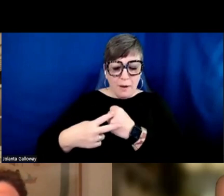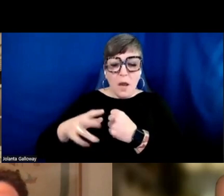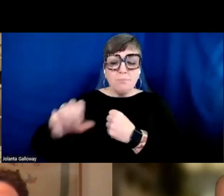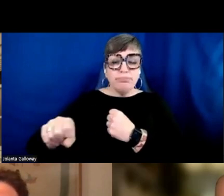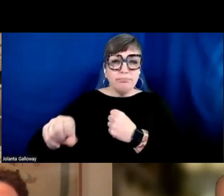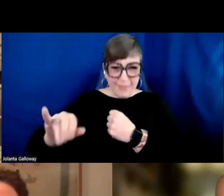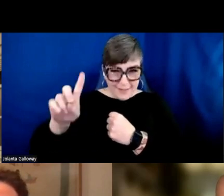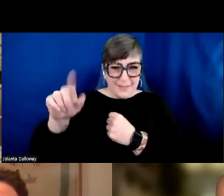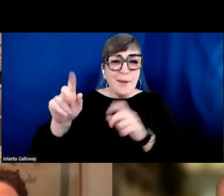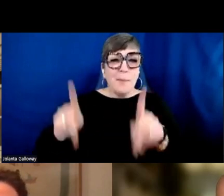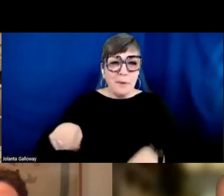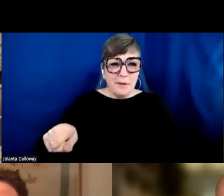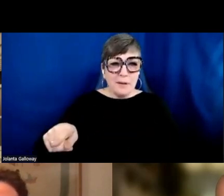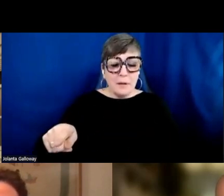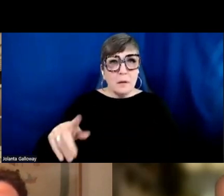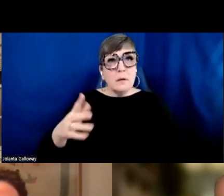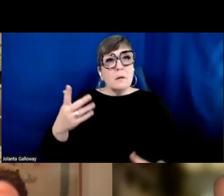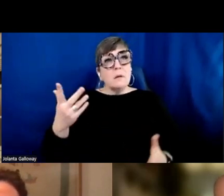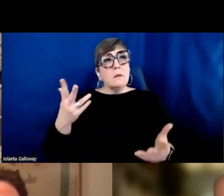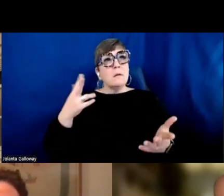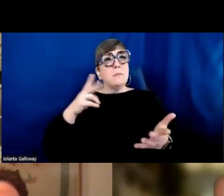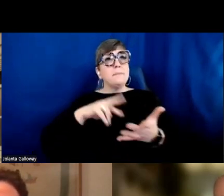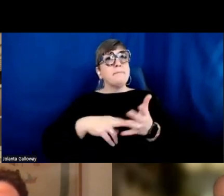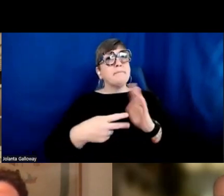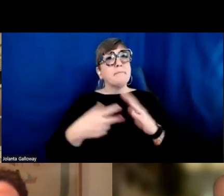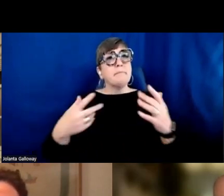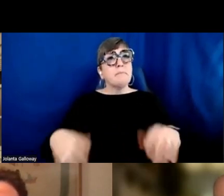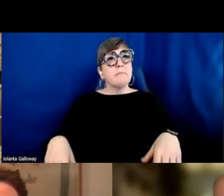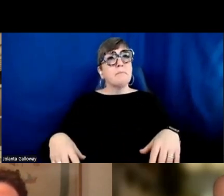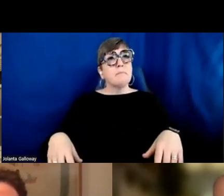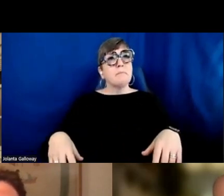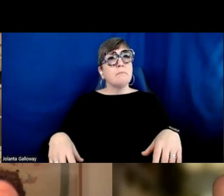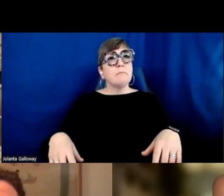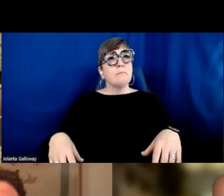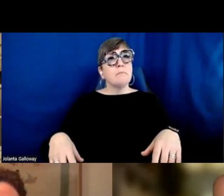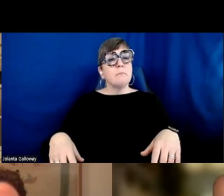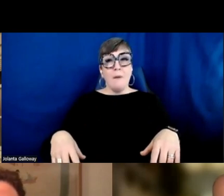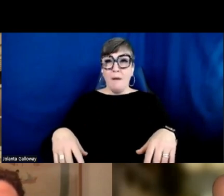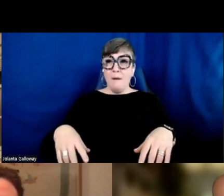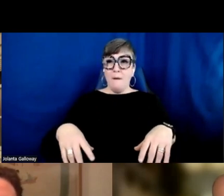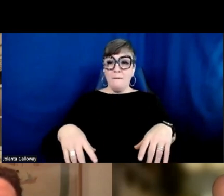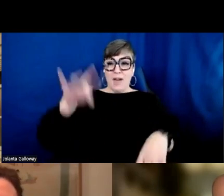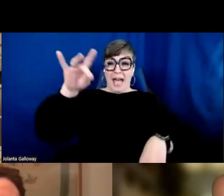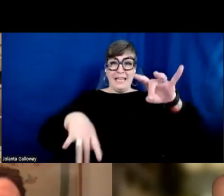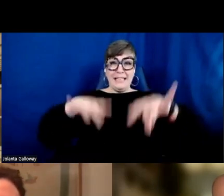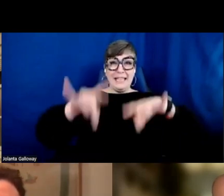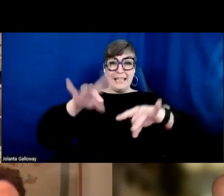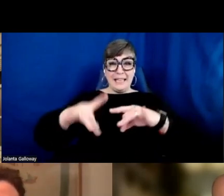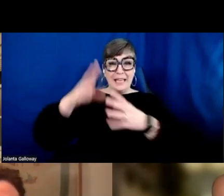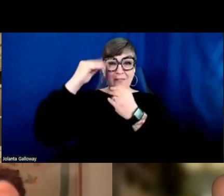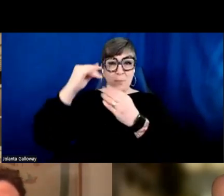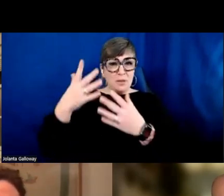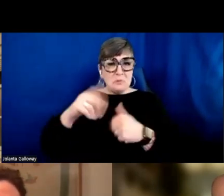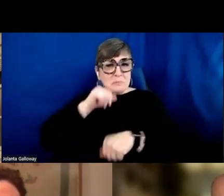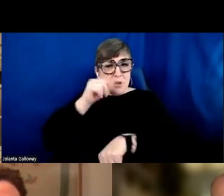think it's not that the, the, the act of finding is not that challenging. It's the, it's a